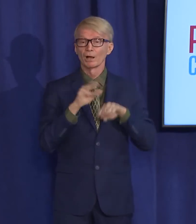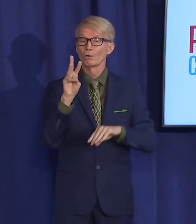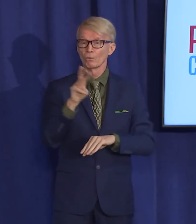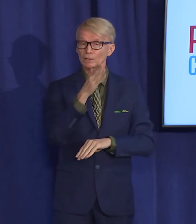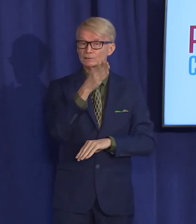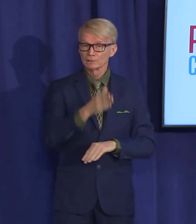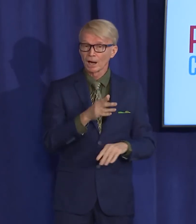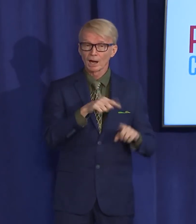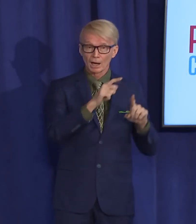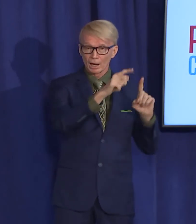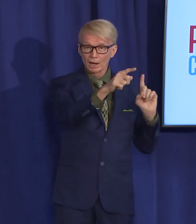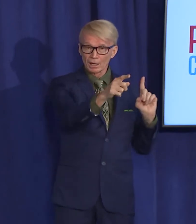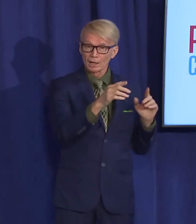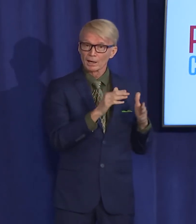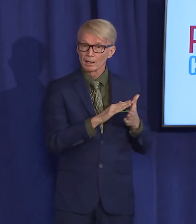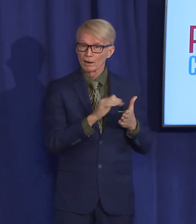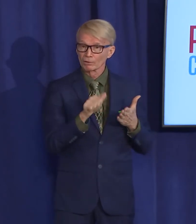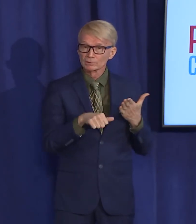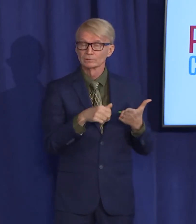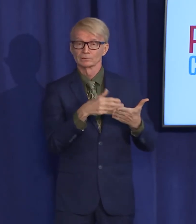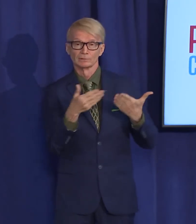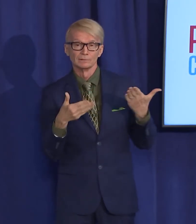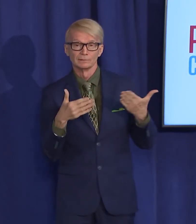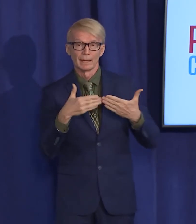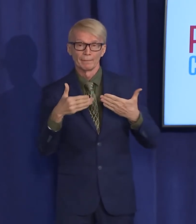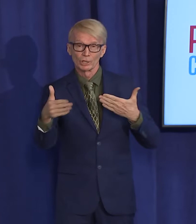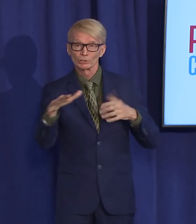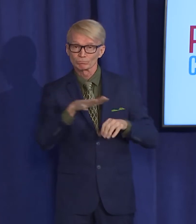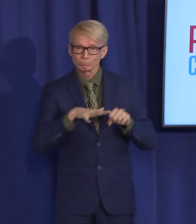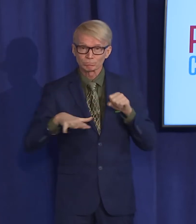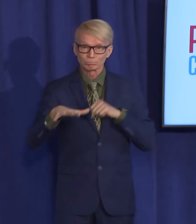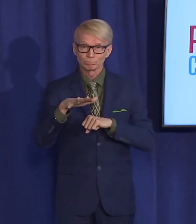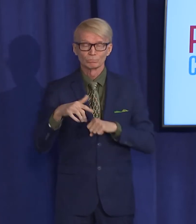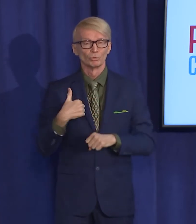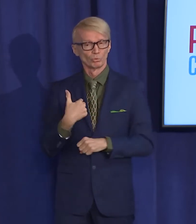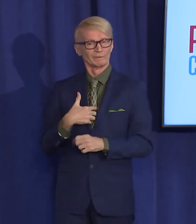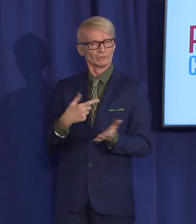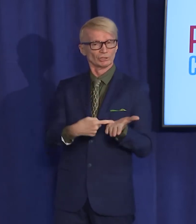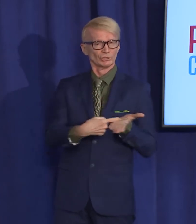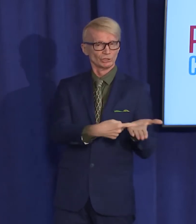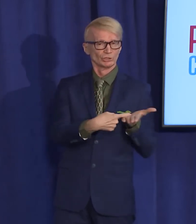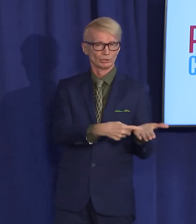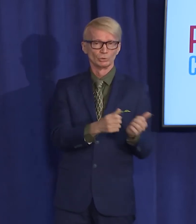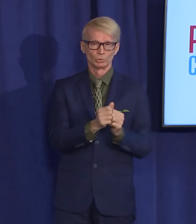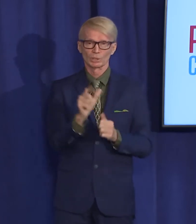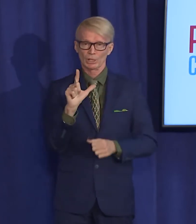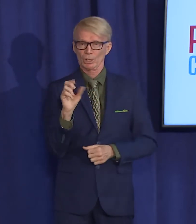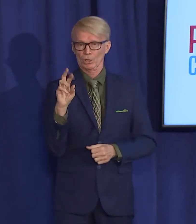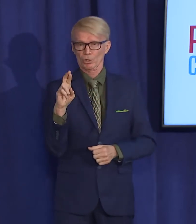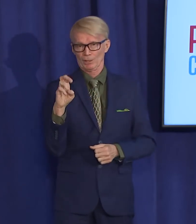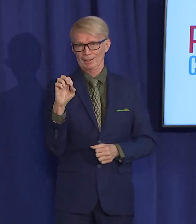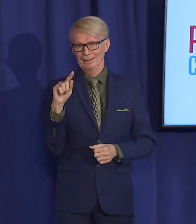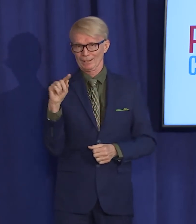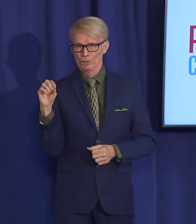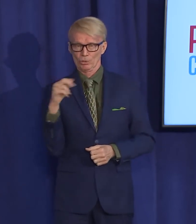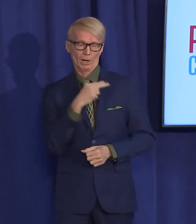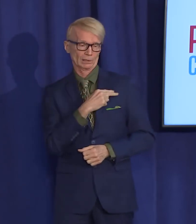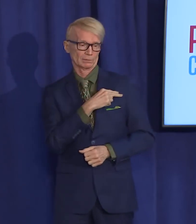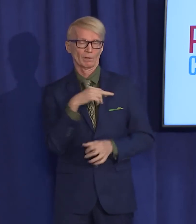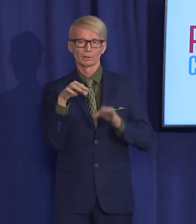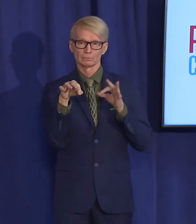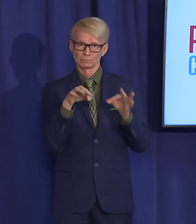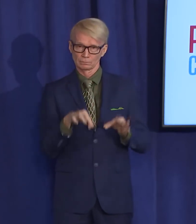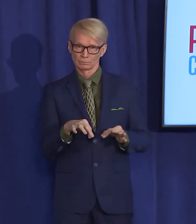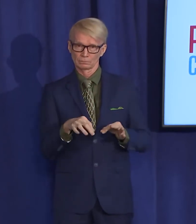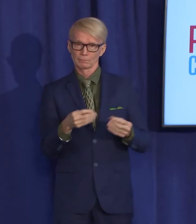Austin neighborhood. We have had conversations with Loretto Hospital related to that event, and we have asked for